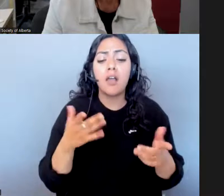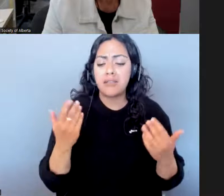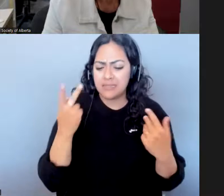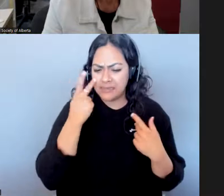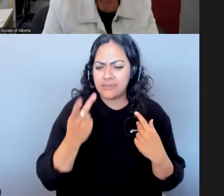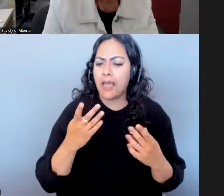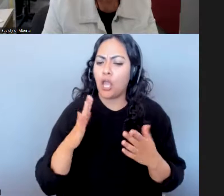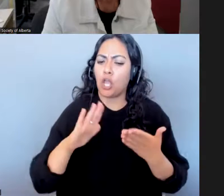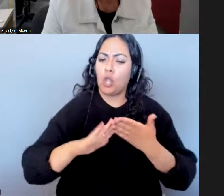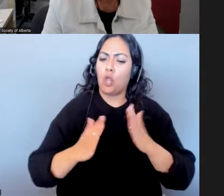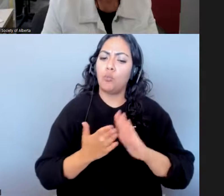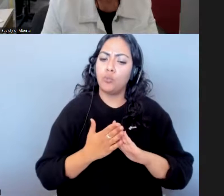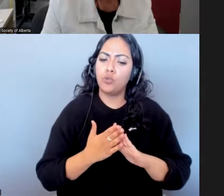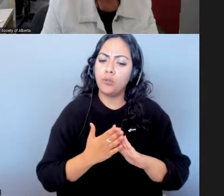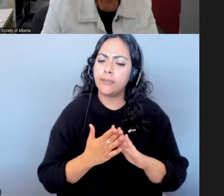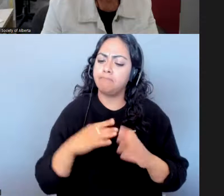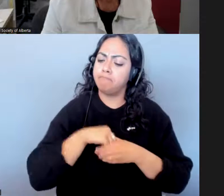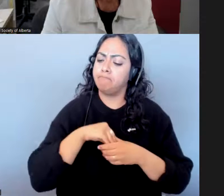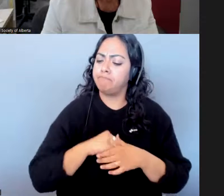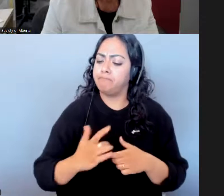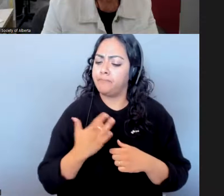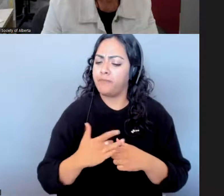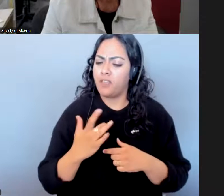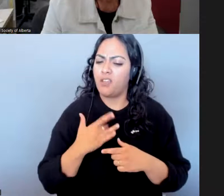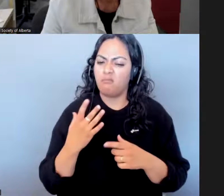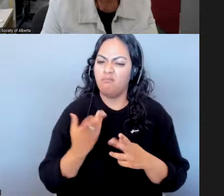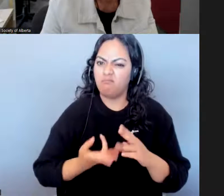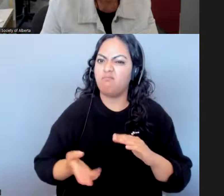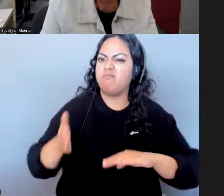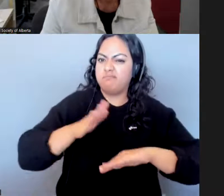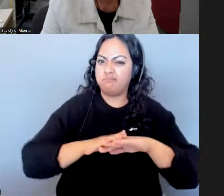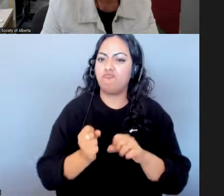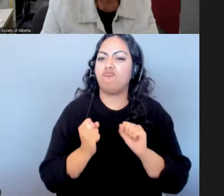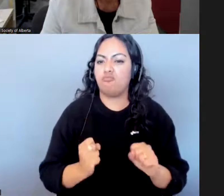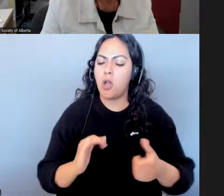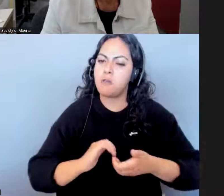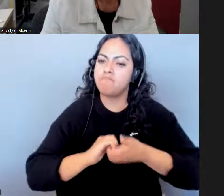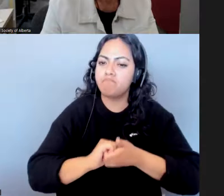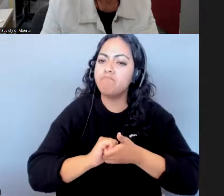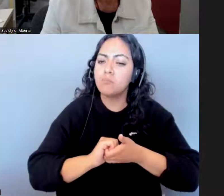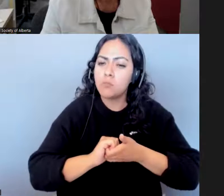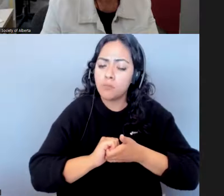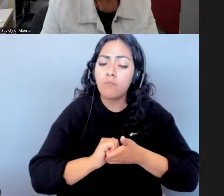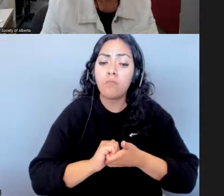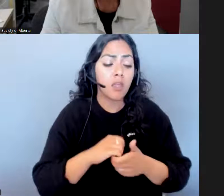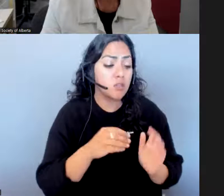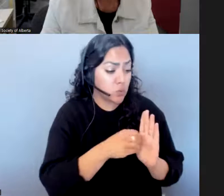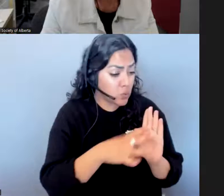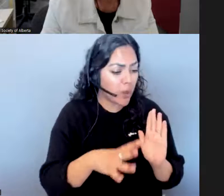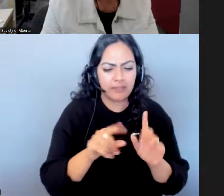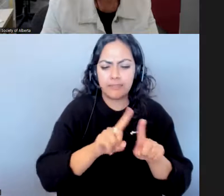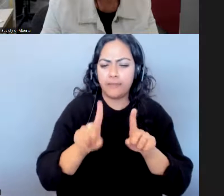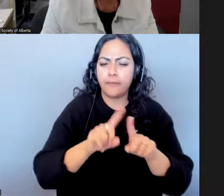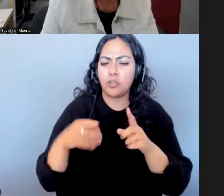strengthened. So both amongst their peers and then through different generations as well. And that in turn has